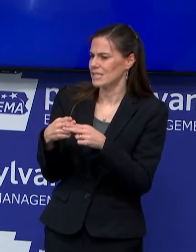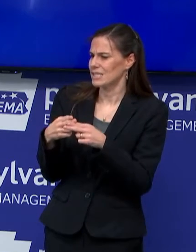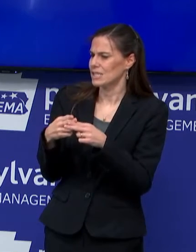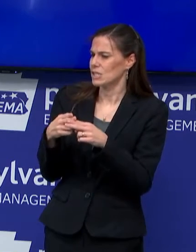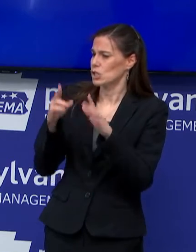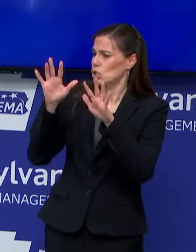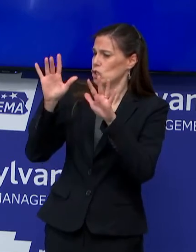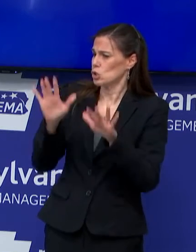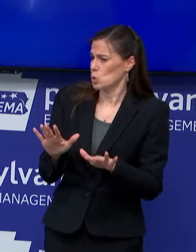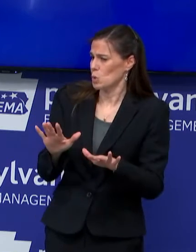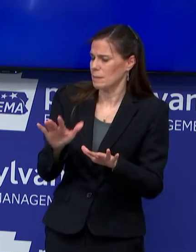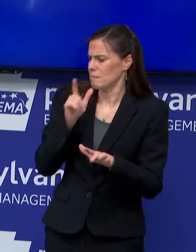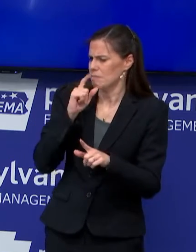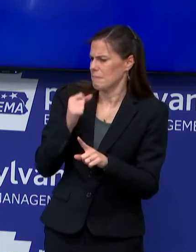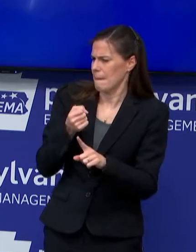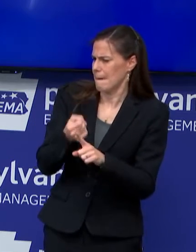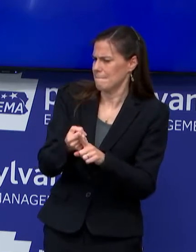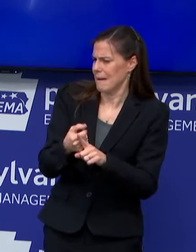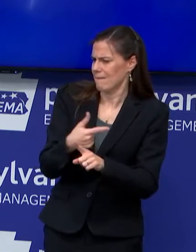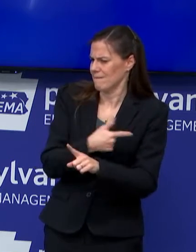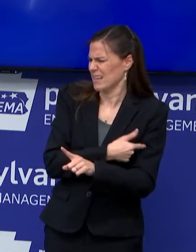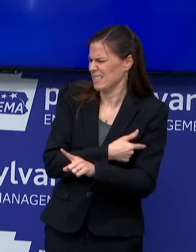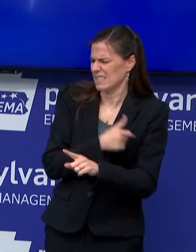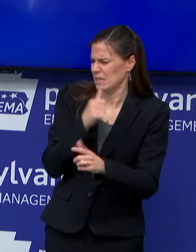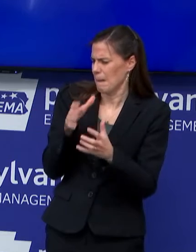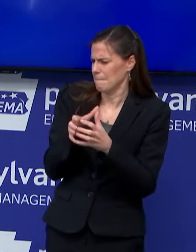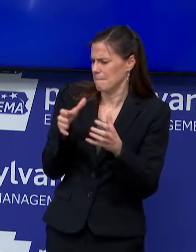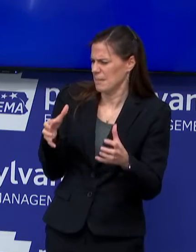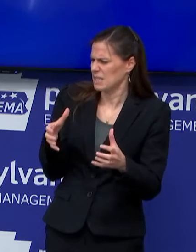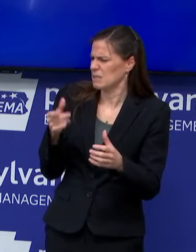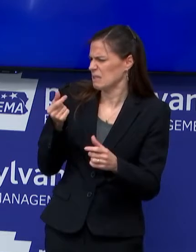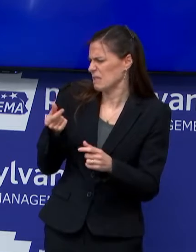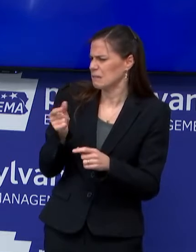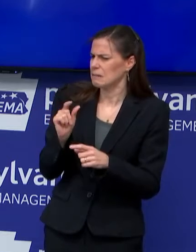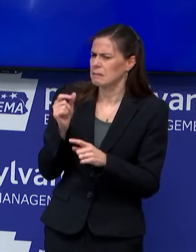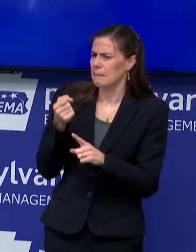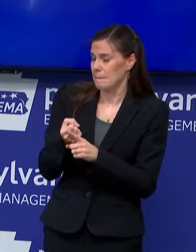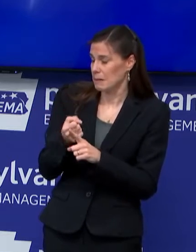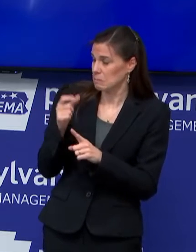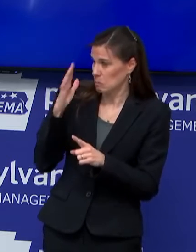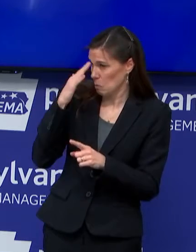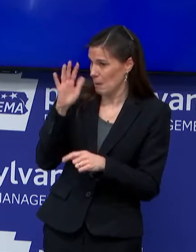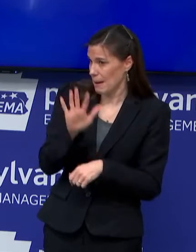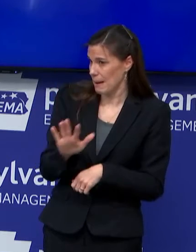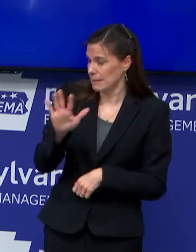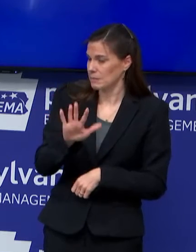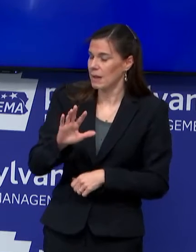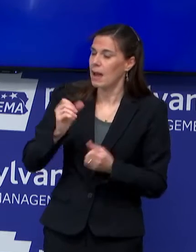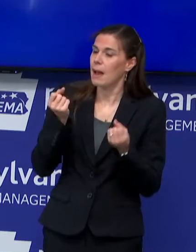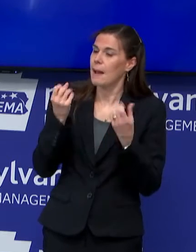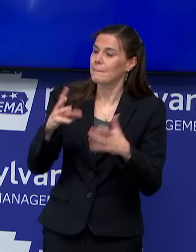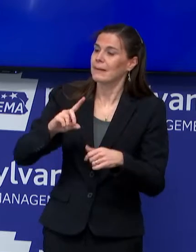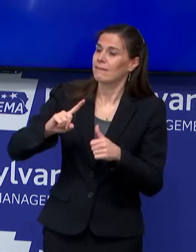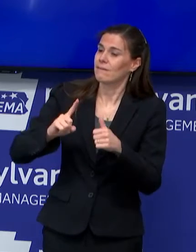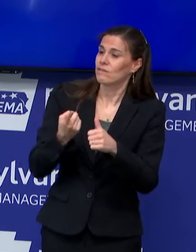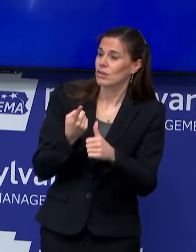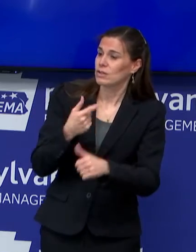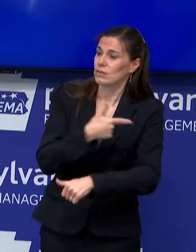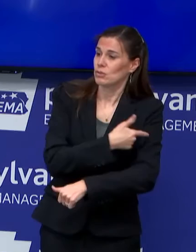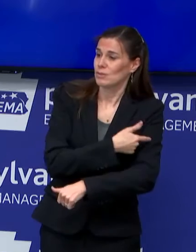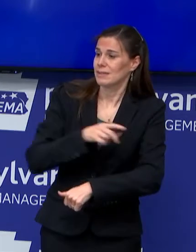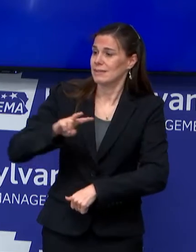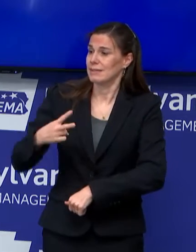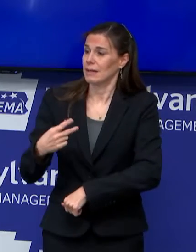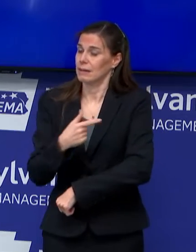having too much of an impact on vaccinations. Do we have an estimate of how many first and second doses across the state have been